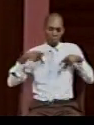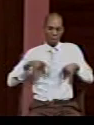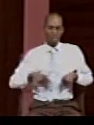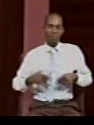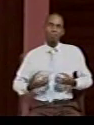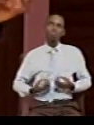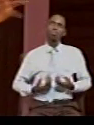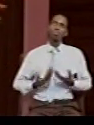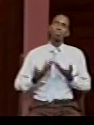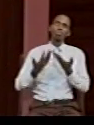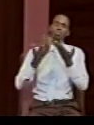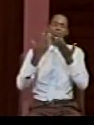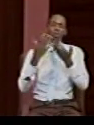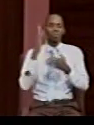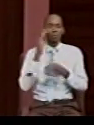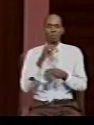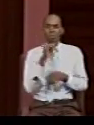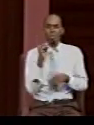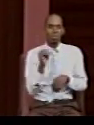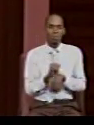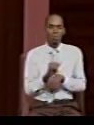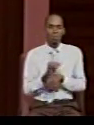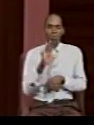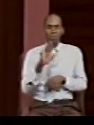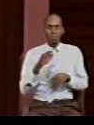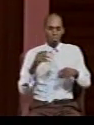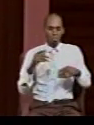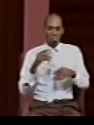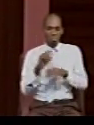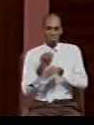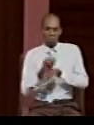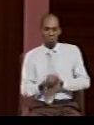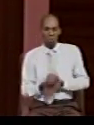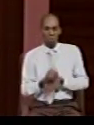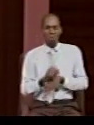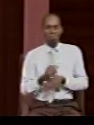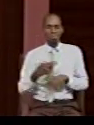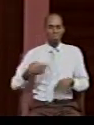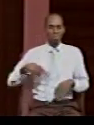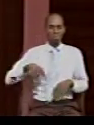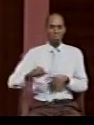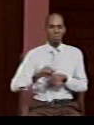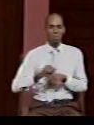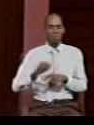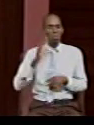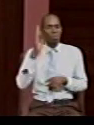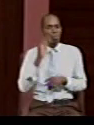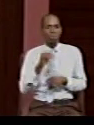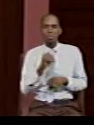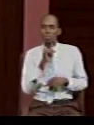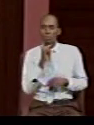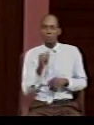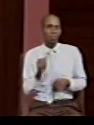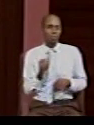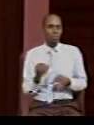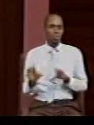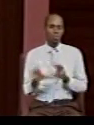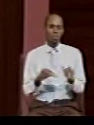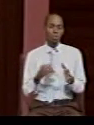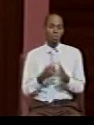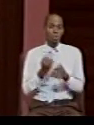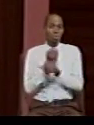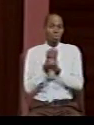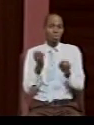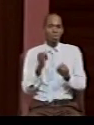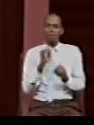it. Your traditional religion will not do it. Salvation is found only in